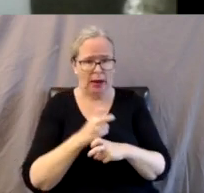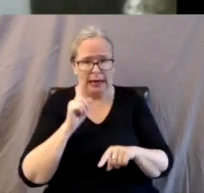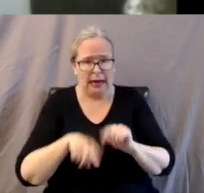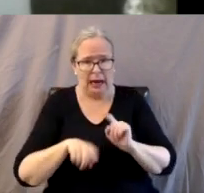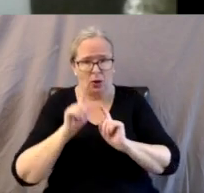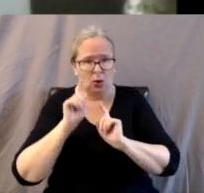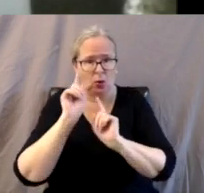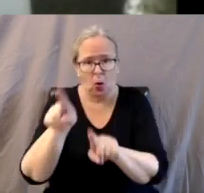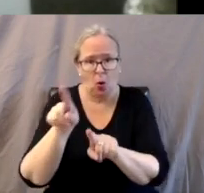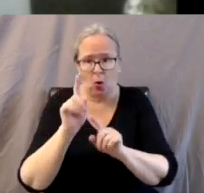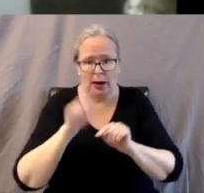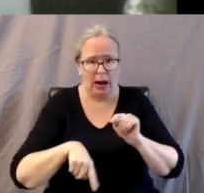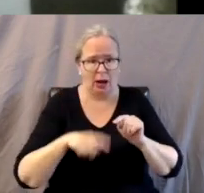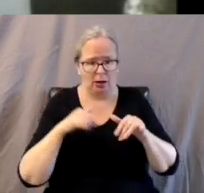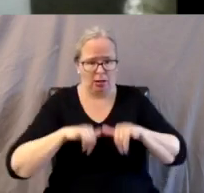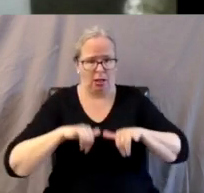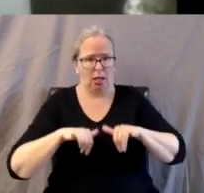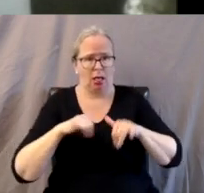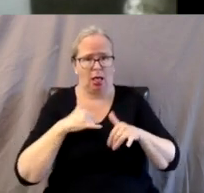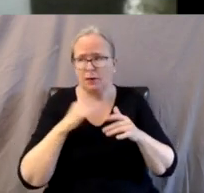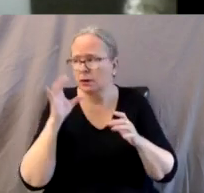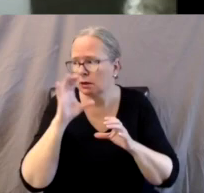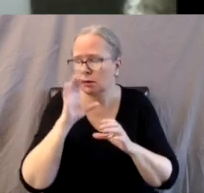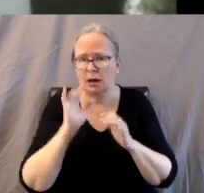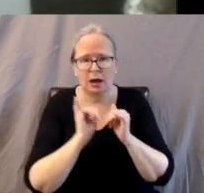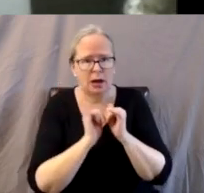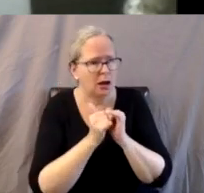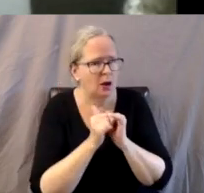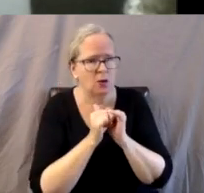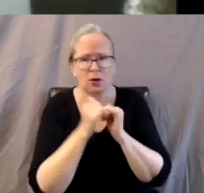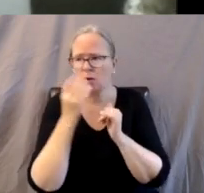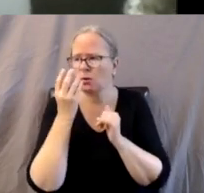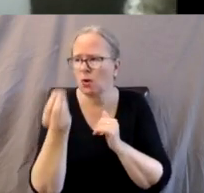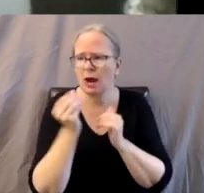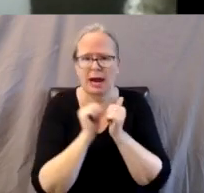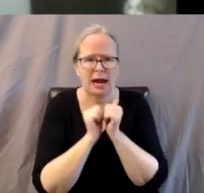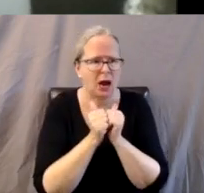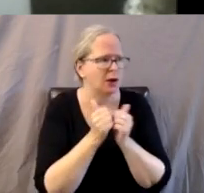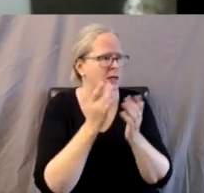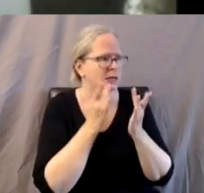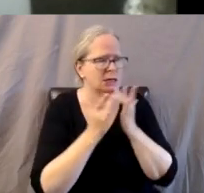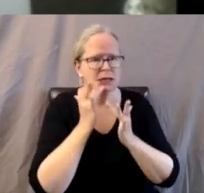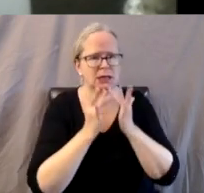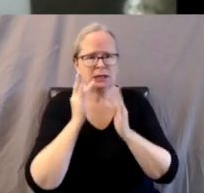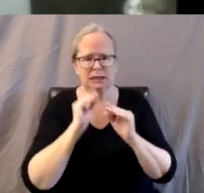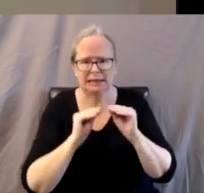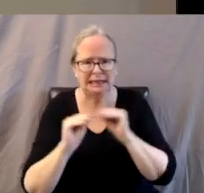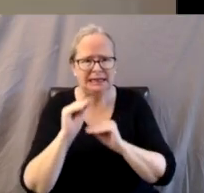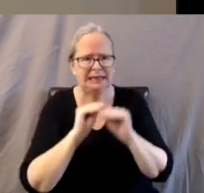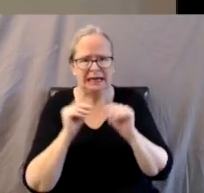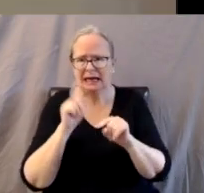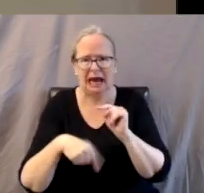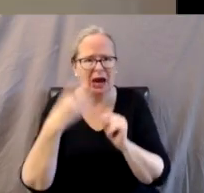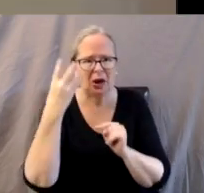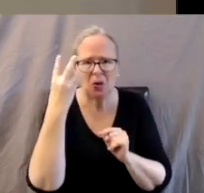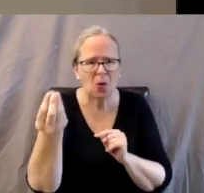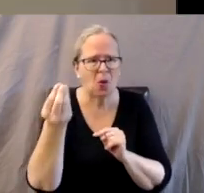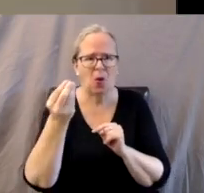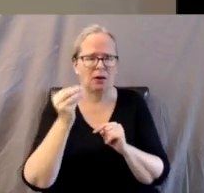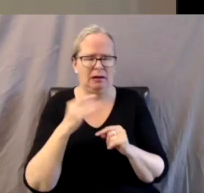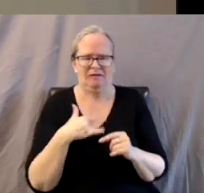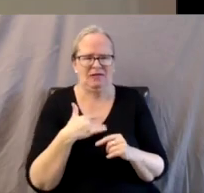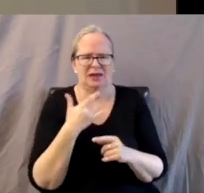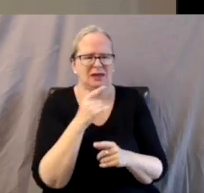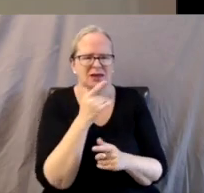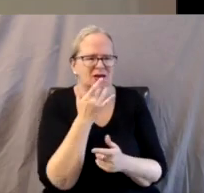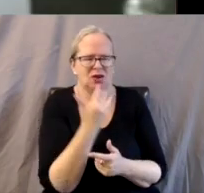things done that you can't afford. Yeah. And looking for